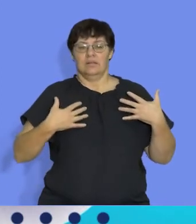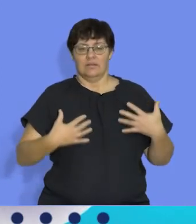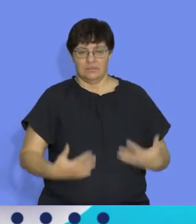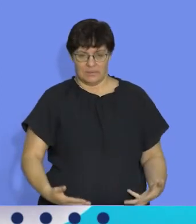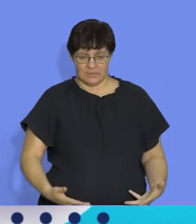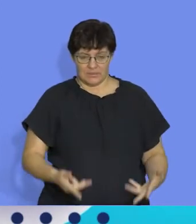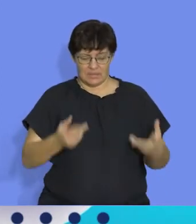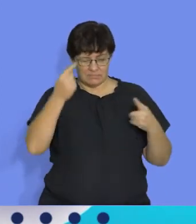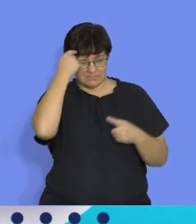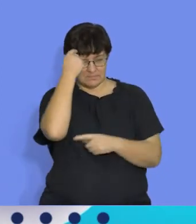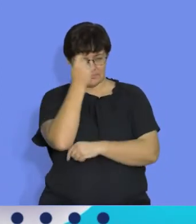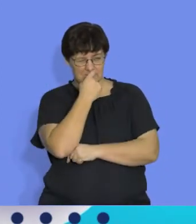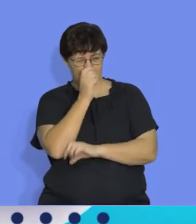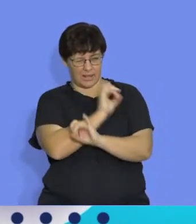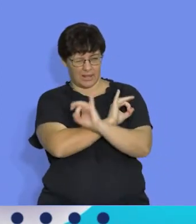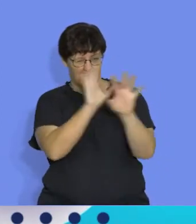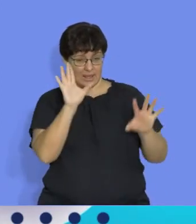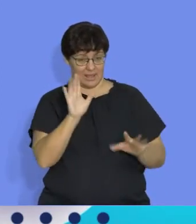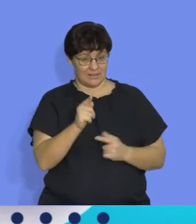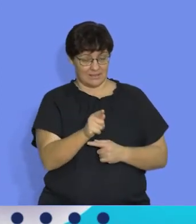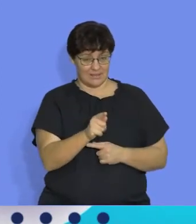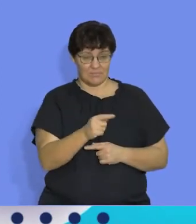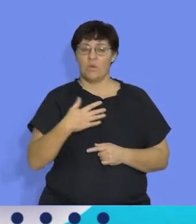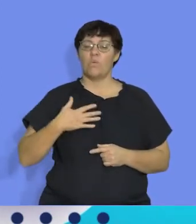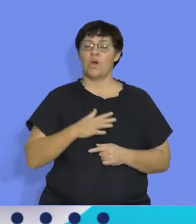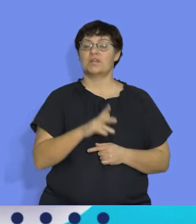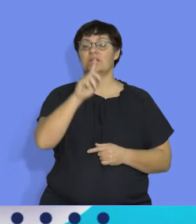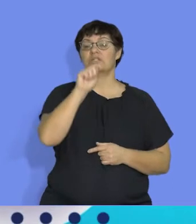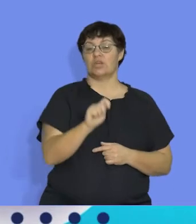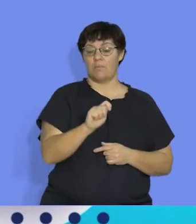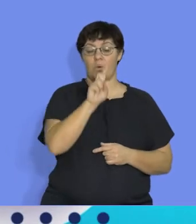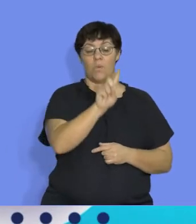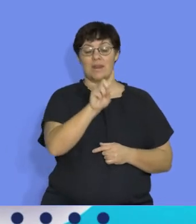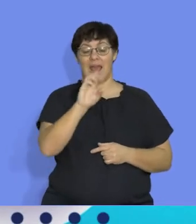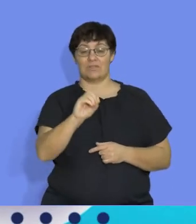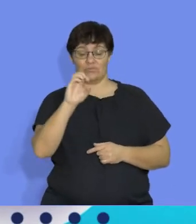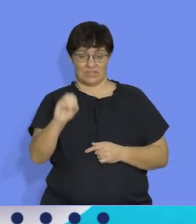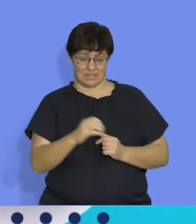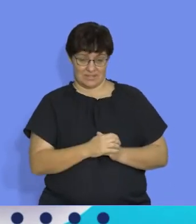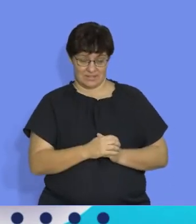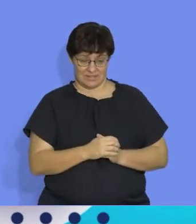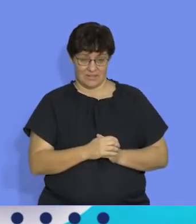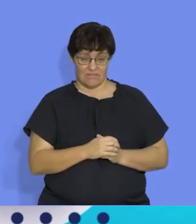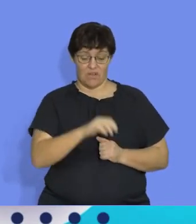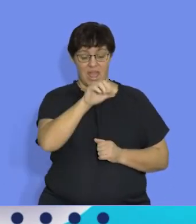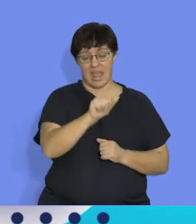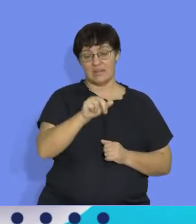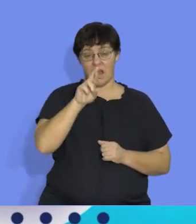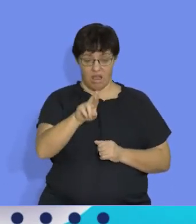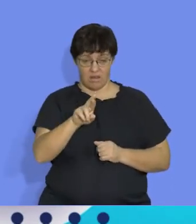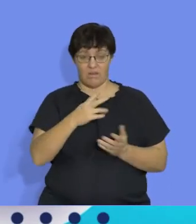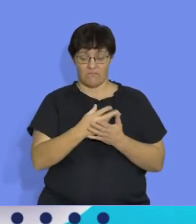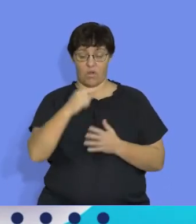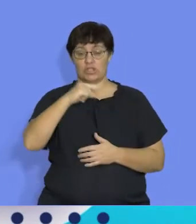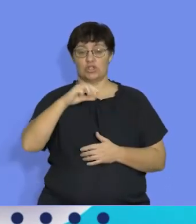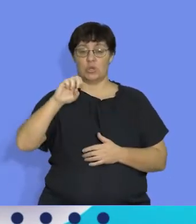second to take it all in. If I wanted to write term 100 in terms of A and R